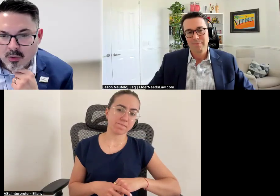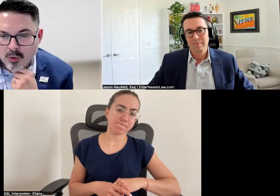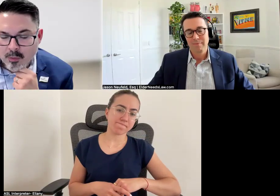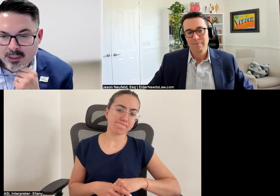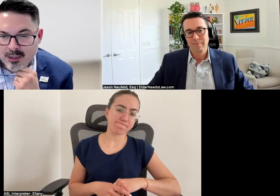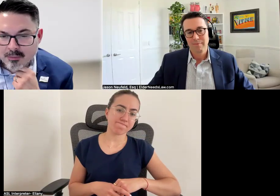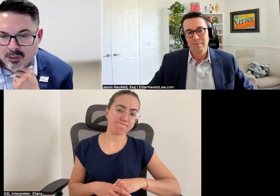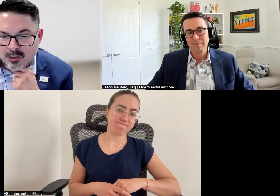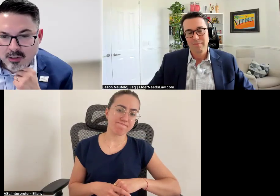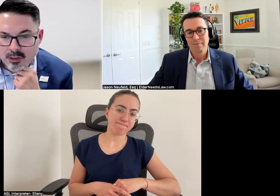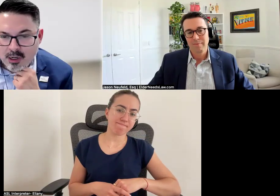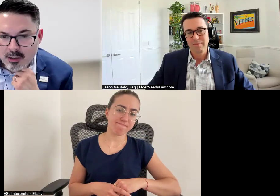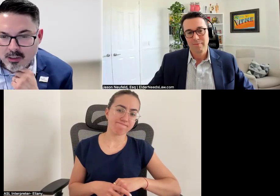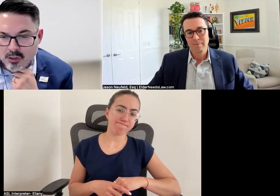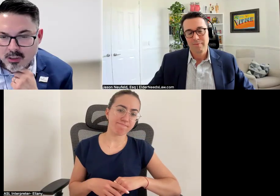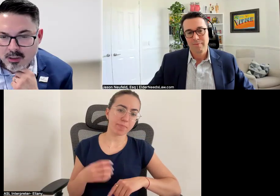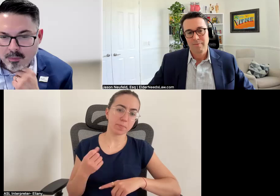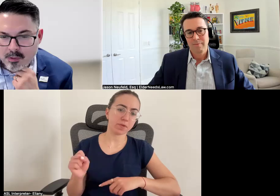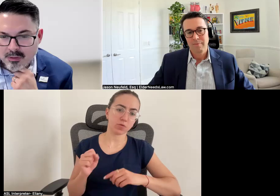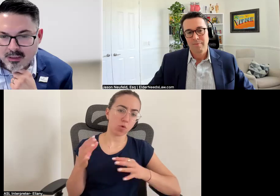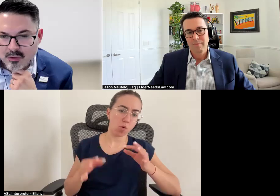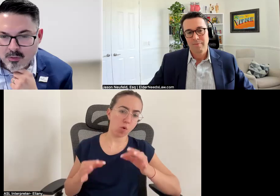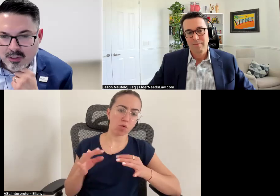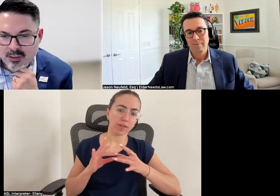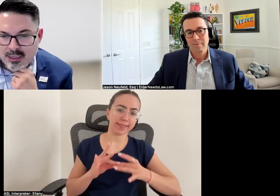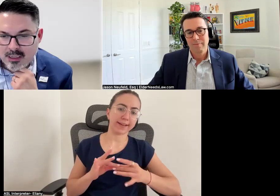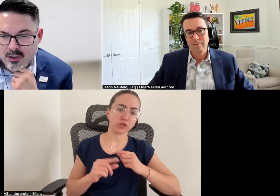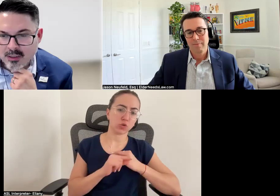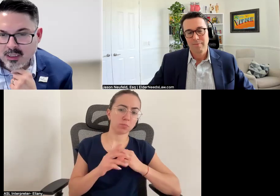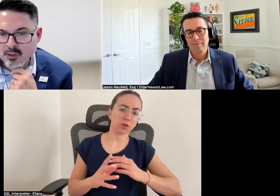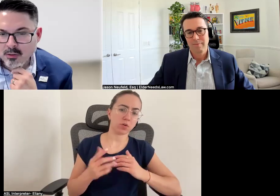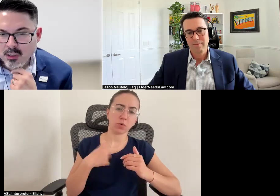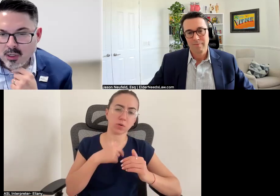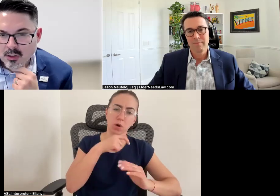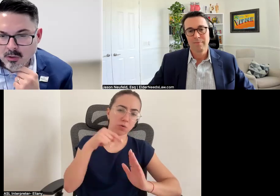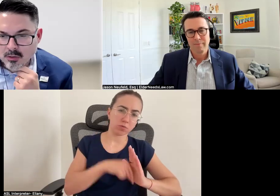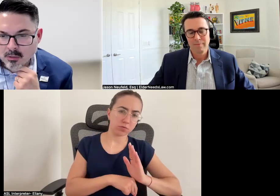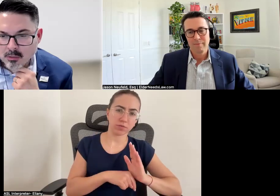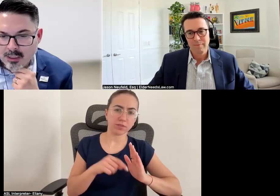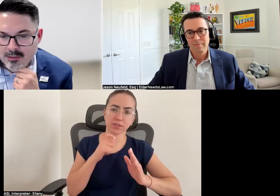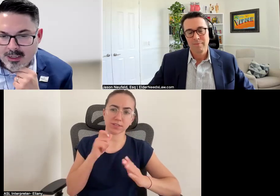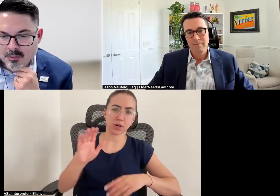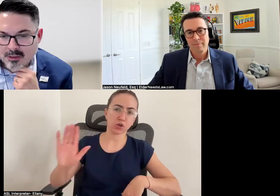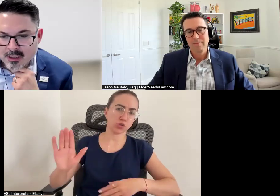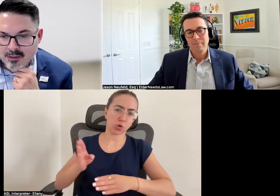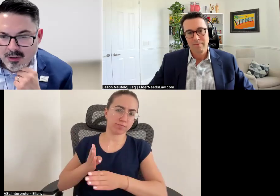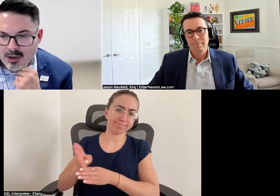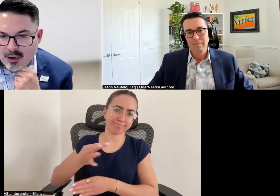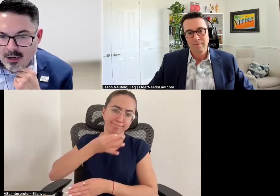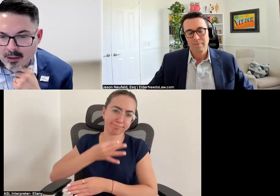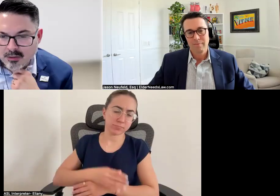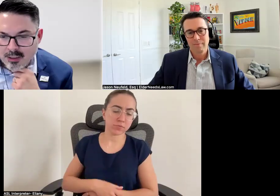Petitioning the court when it comes to guardianship. We won't dig too much into that. I know that's not your lane of